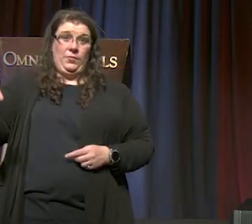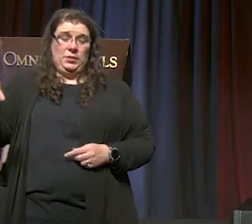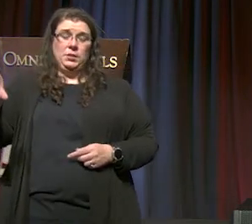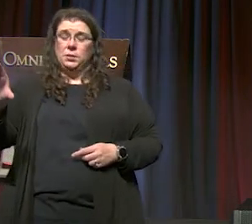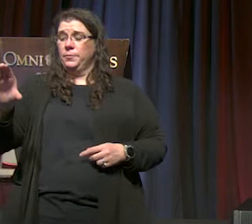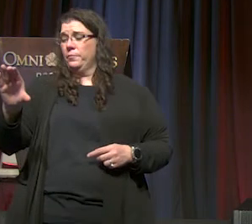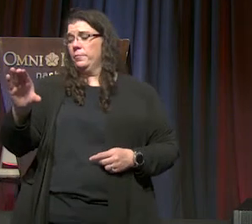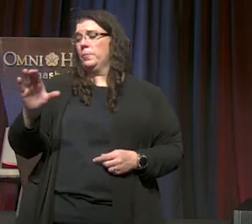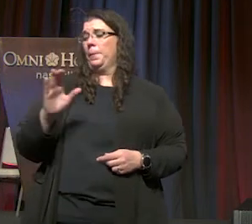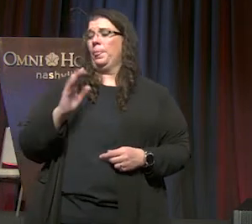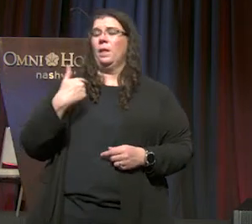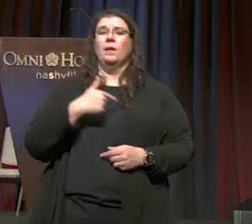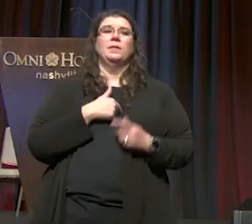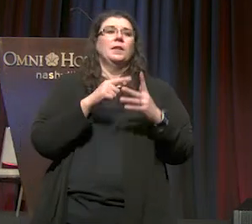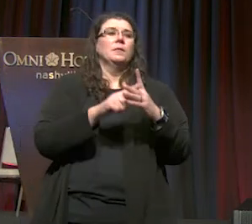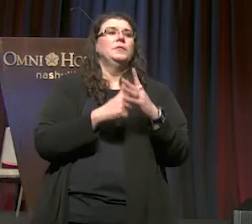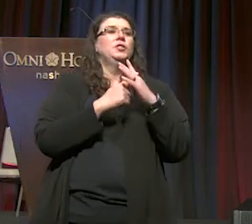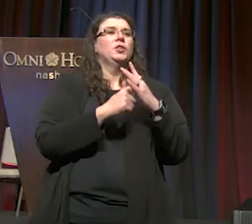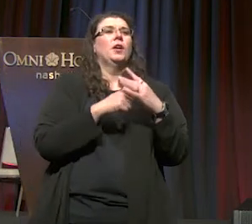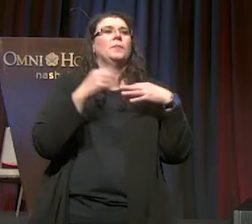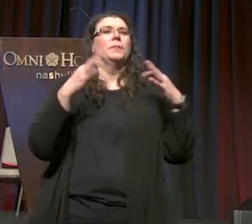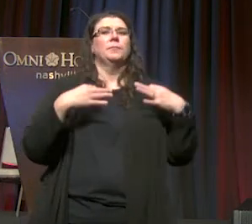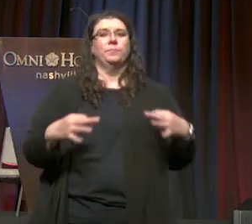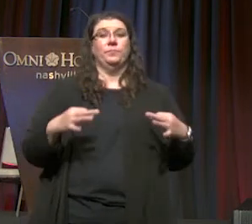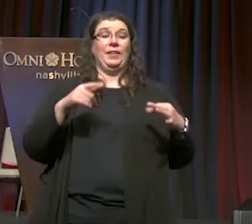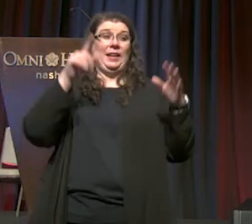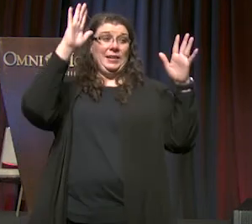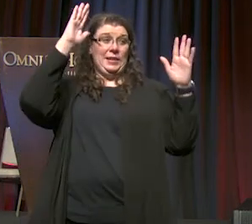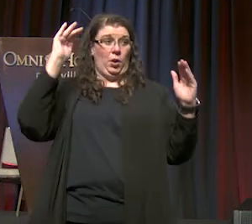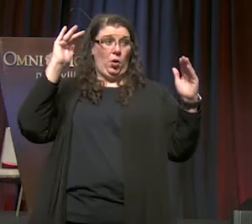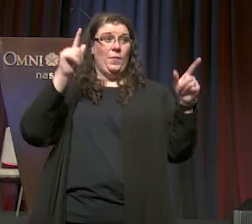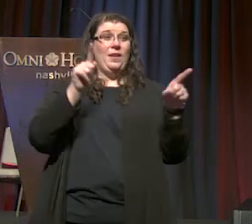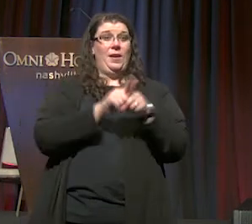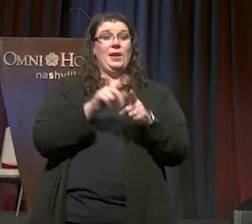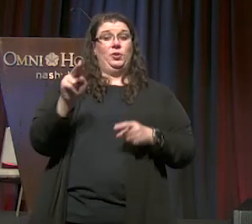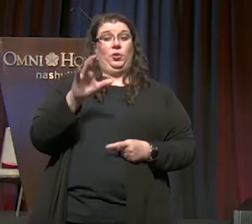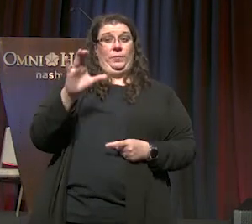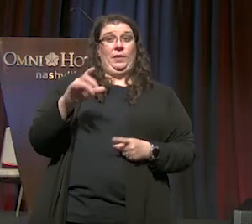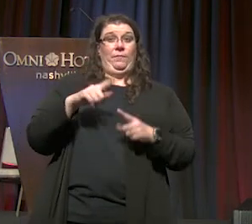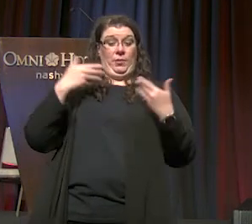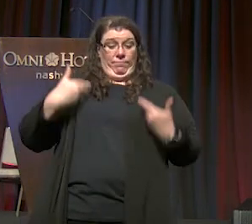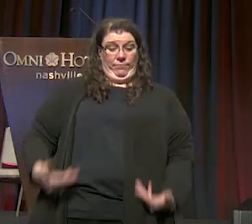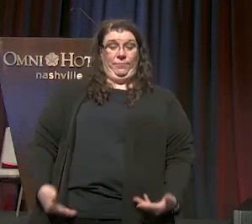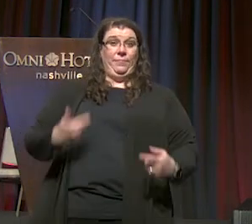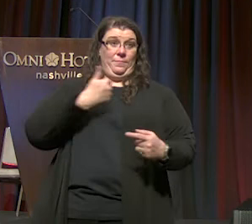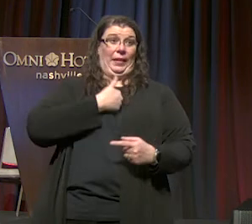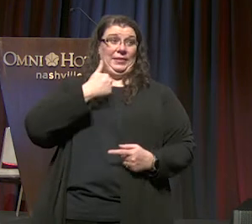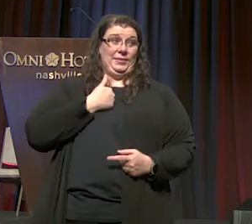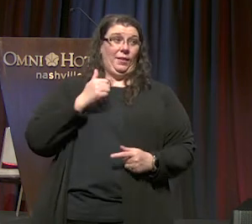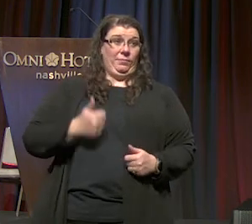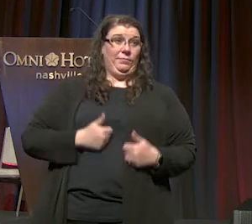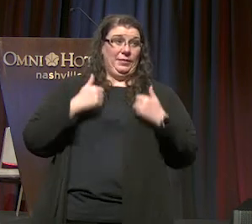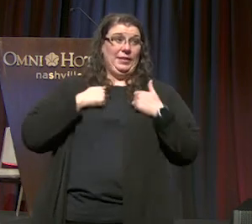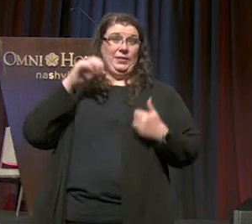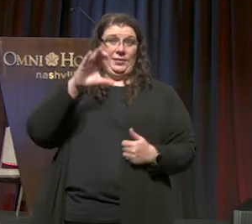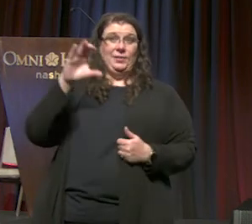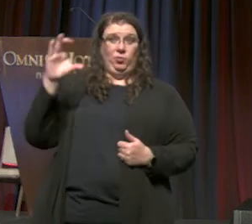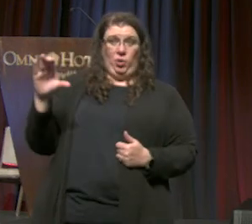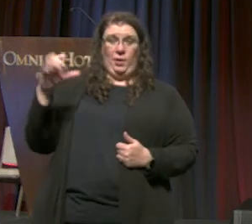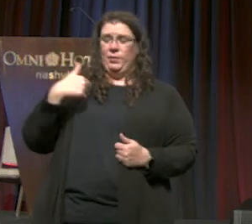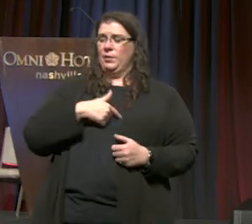this frame, and I quote, "As a United Methodist from Central Conferences, we envision a